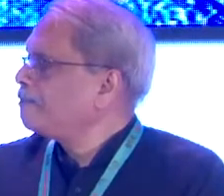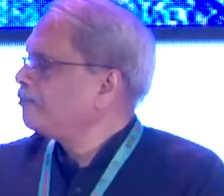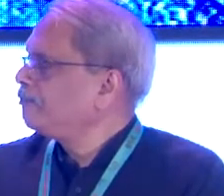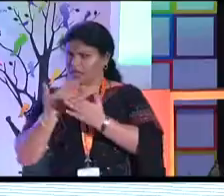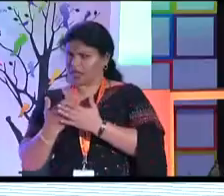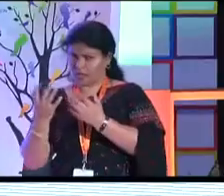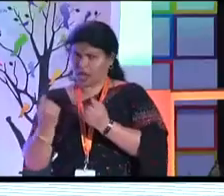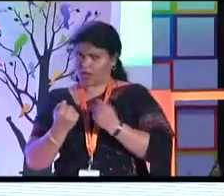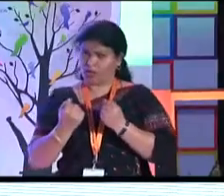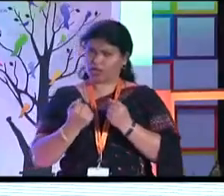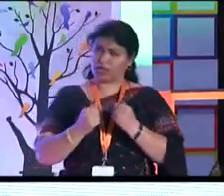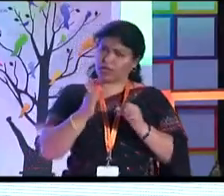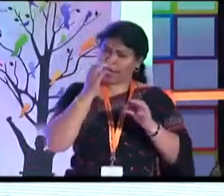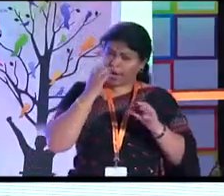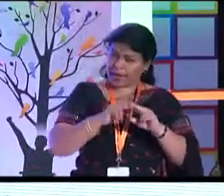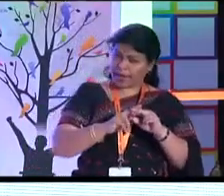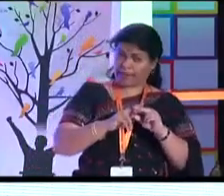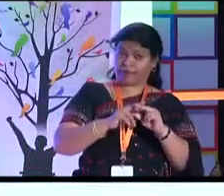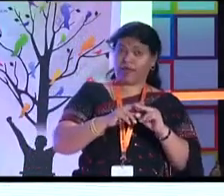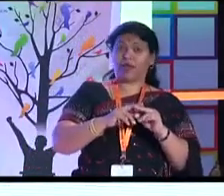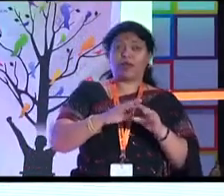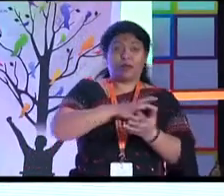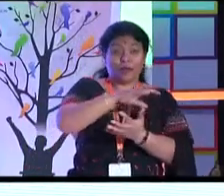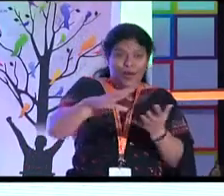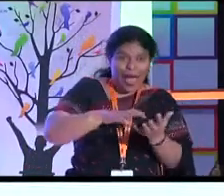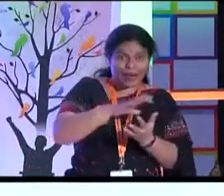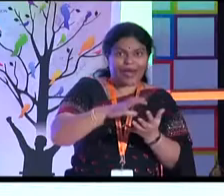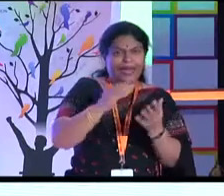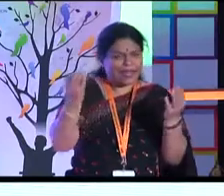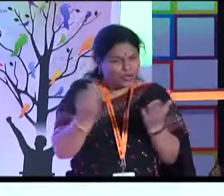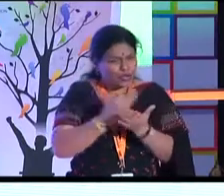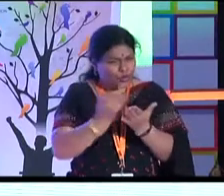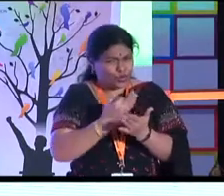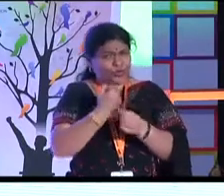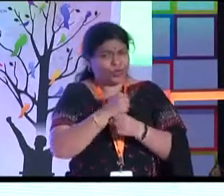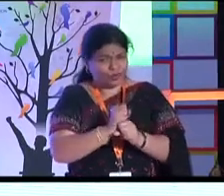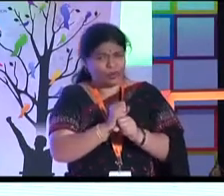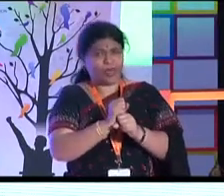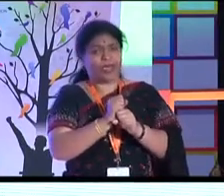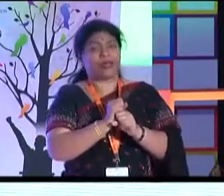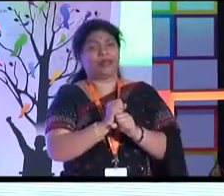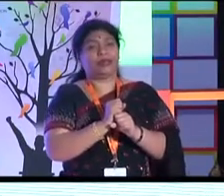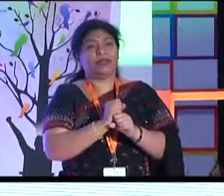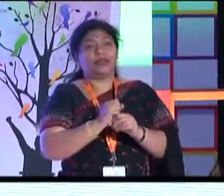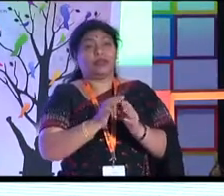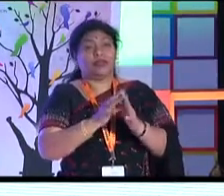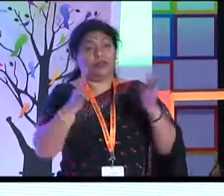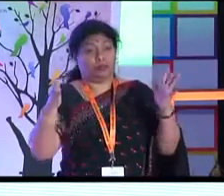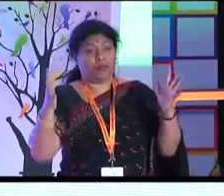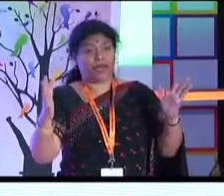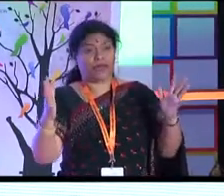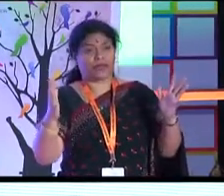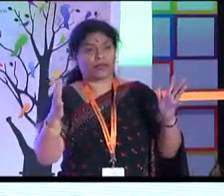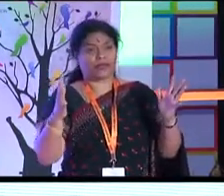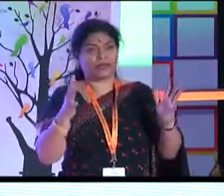add that if we collaborate and not reinvent and use platforms, which is the biggest word today, but it gives a lot